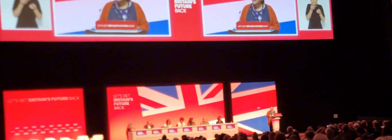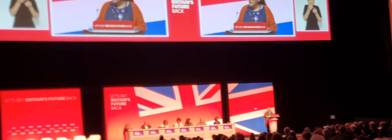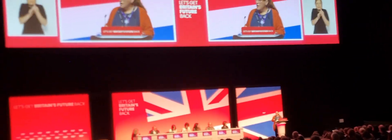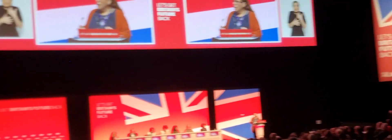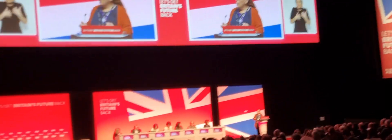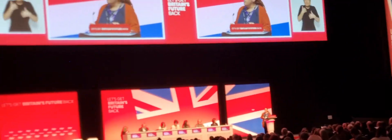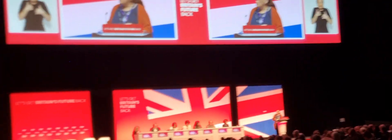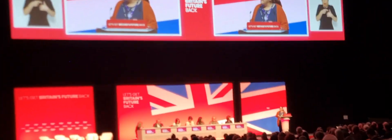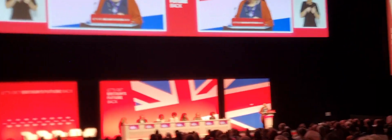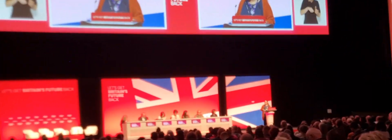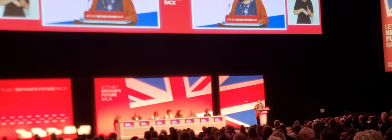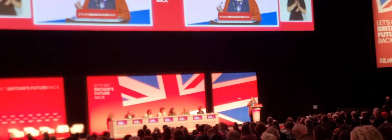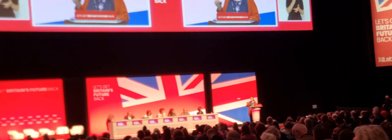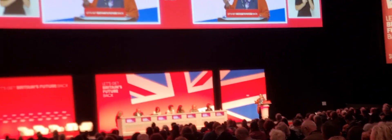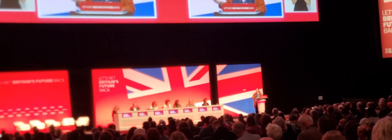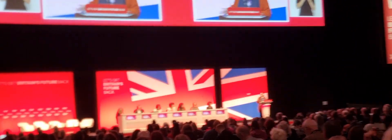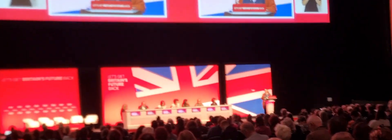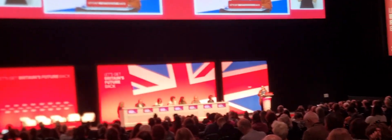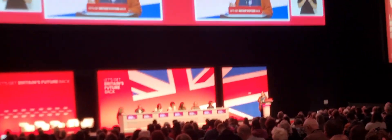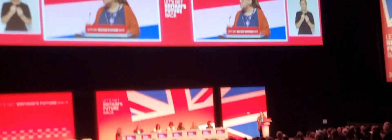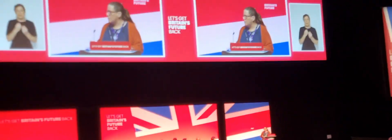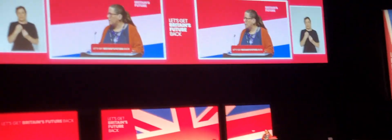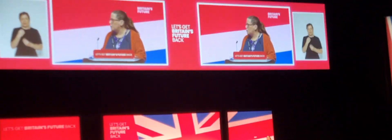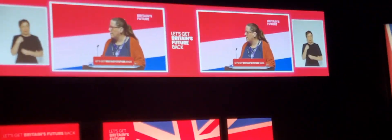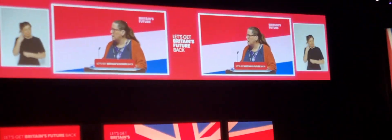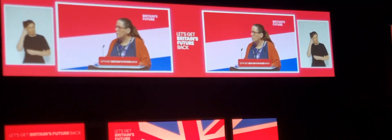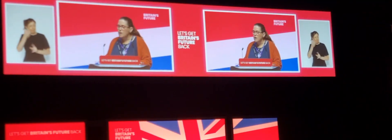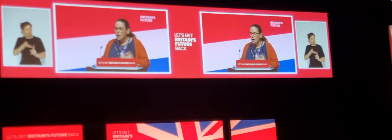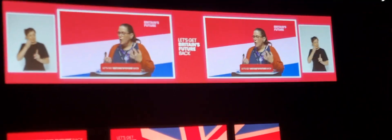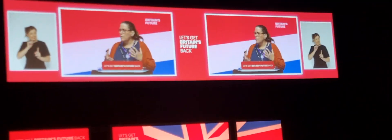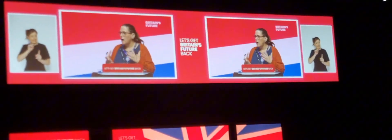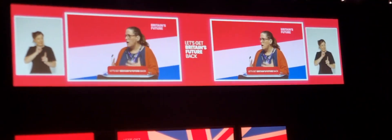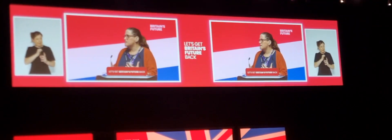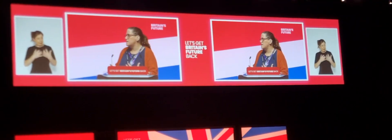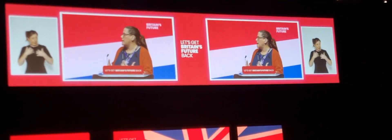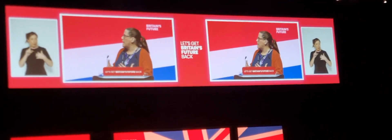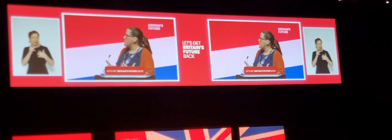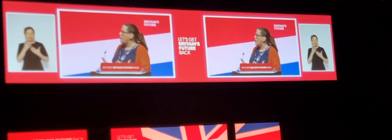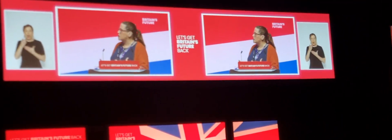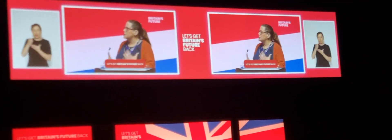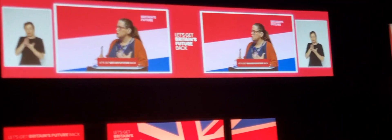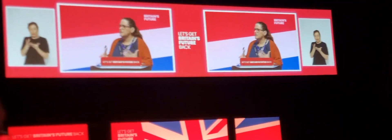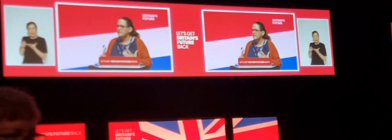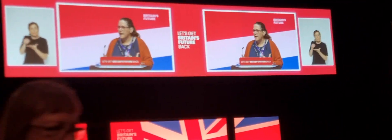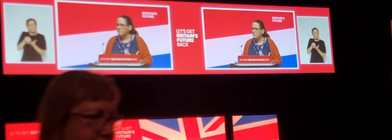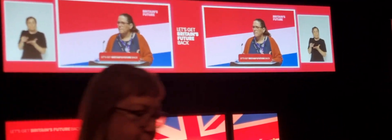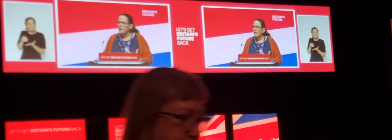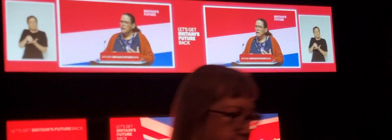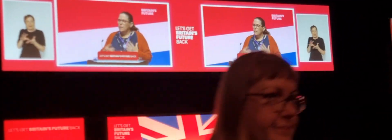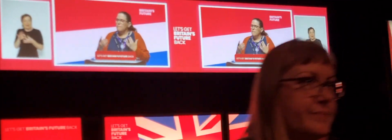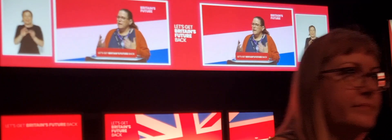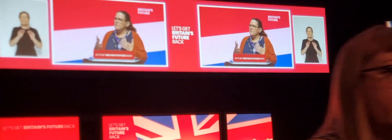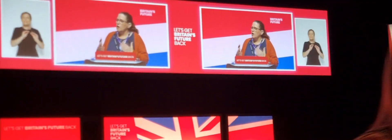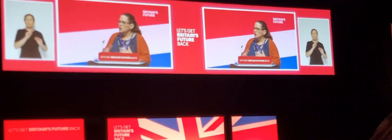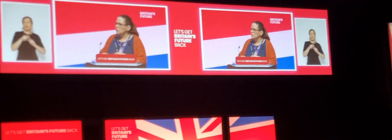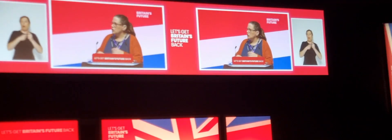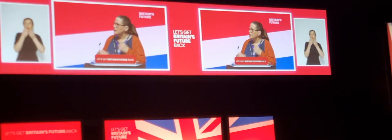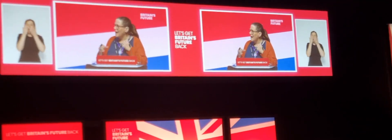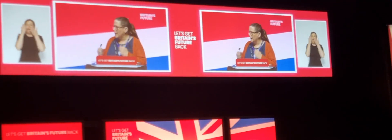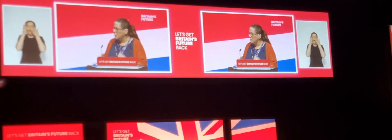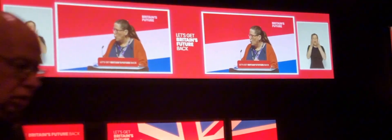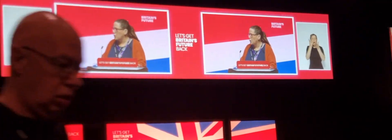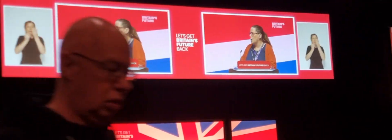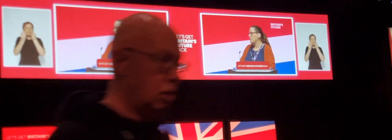of interest. And what we aim to do is interweave that interest throughout the curriculum, and we ask that the Labour Party do the same. Many of our